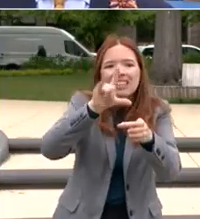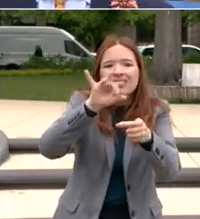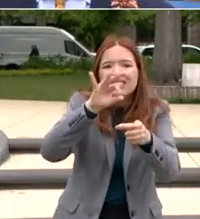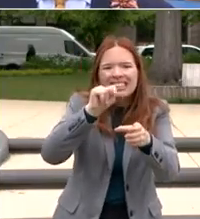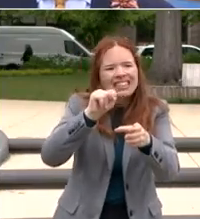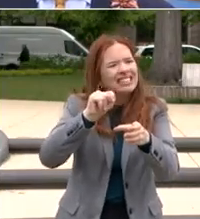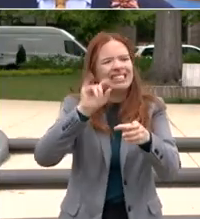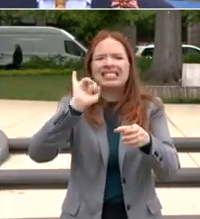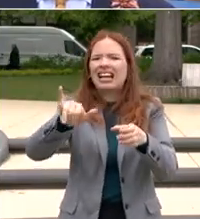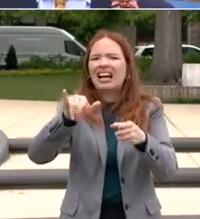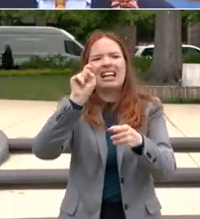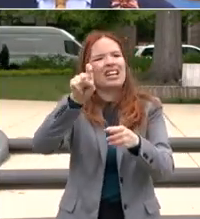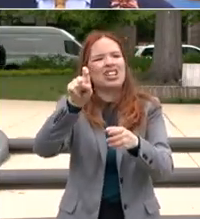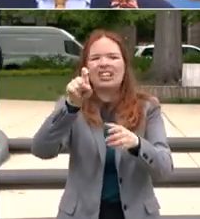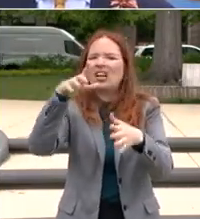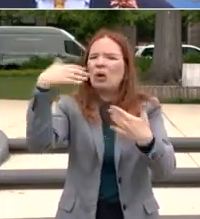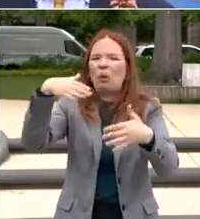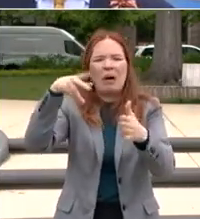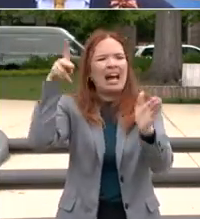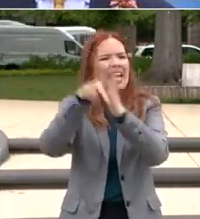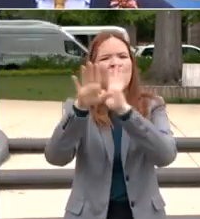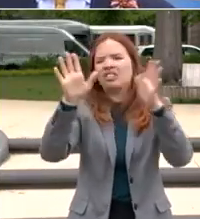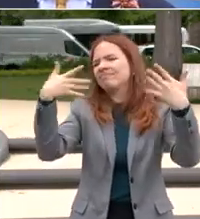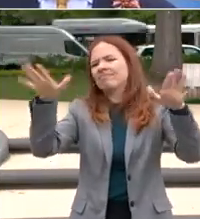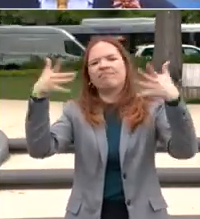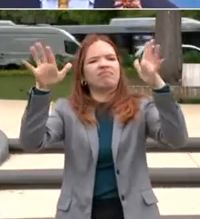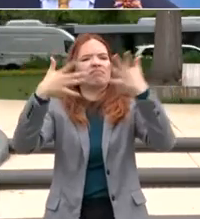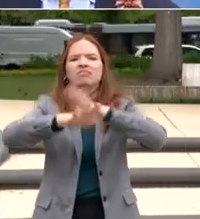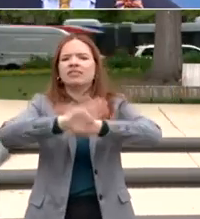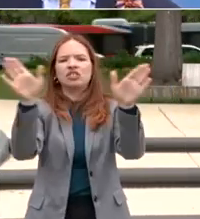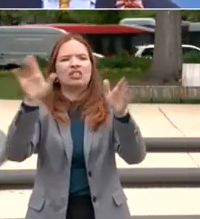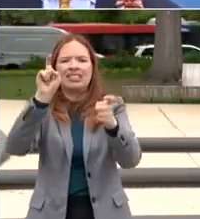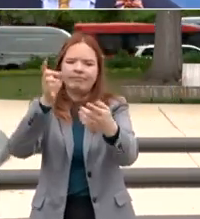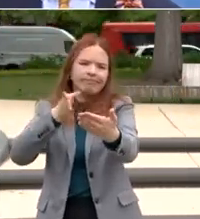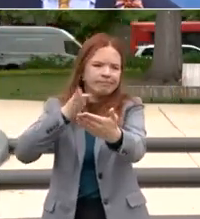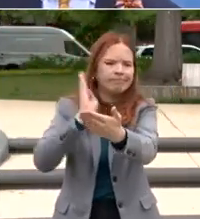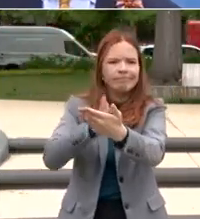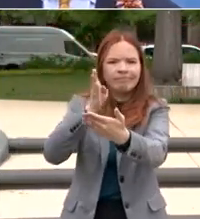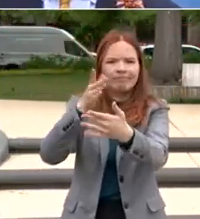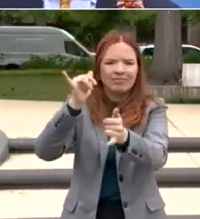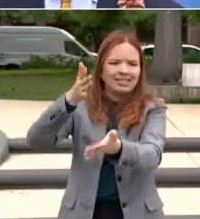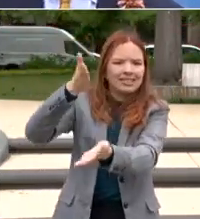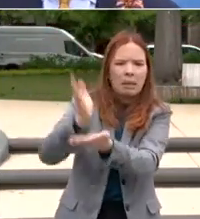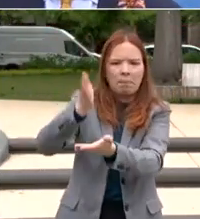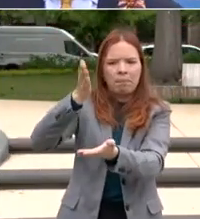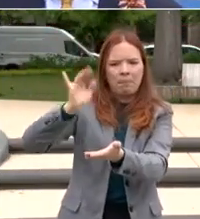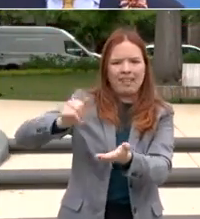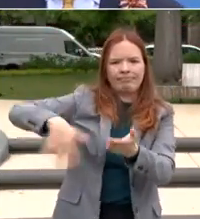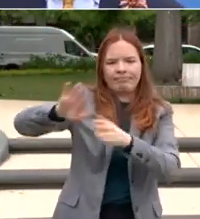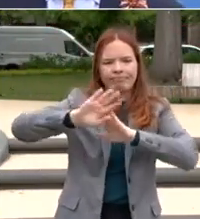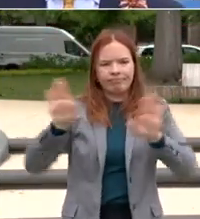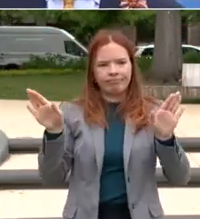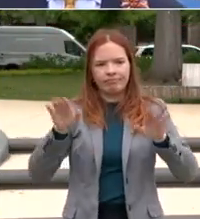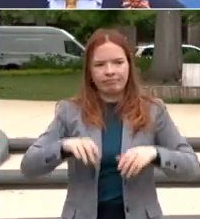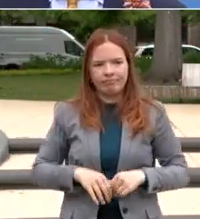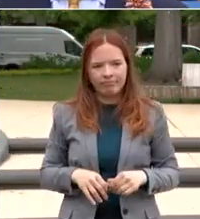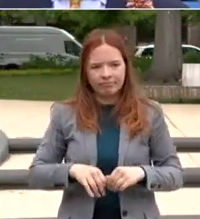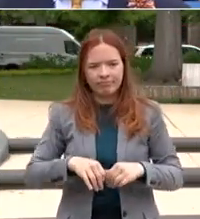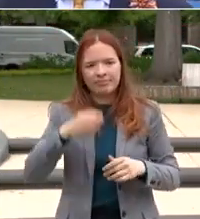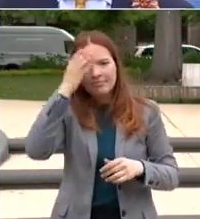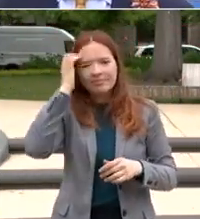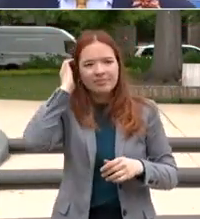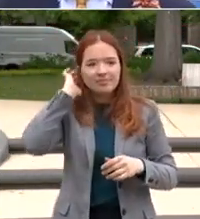killer. And we're going to oppose those downtown killers. So with that, we're going to talk a little bit